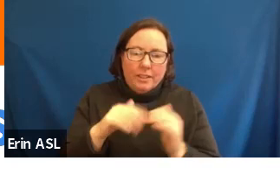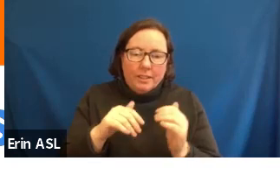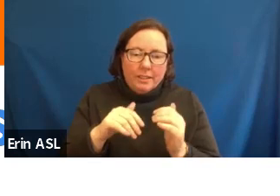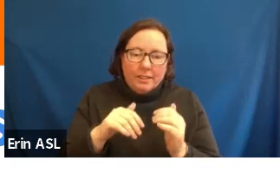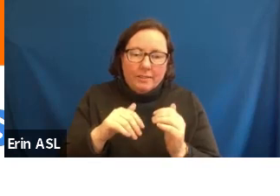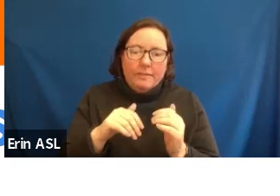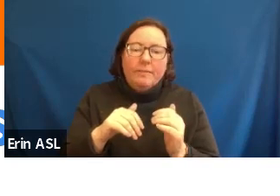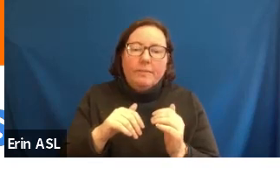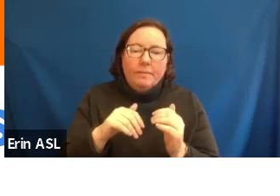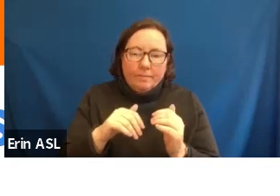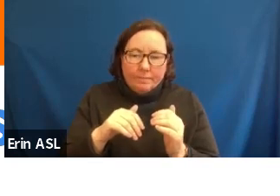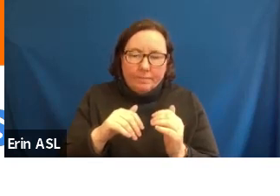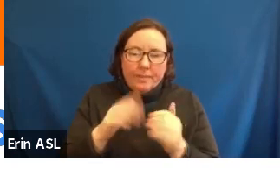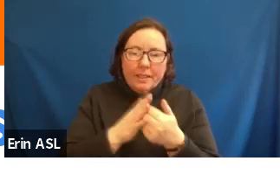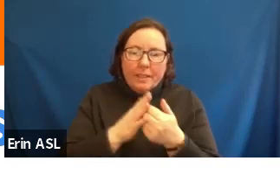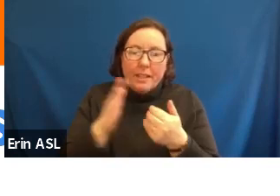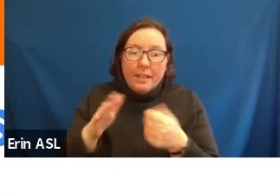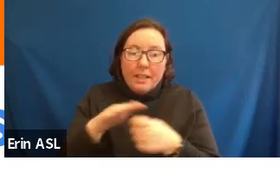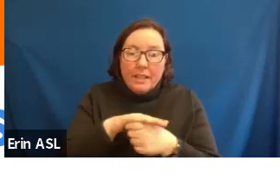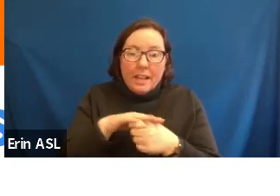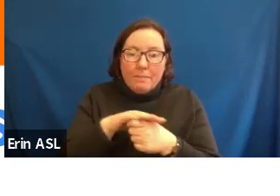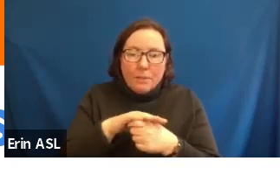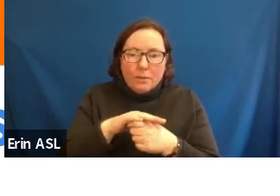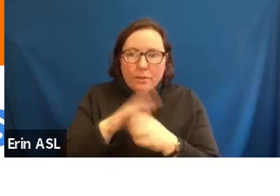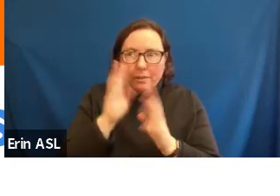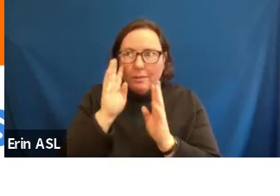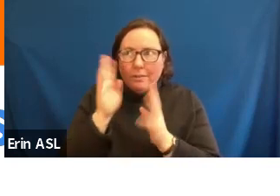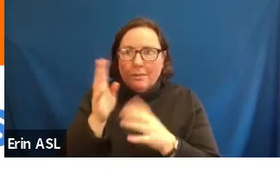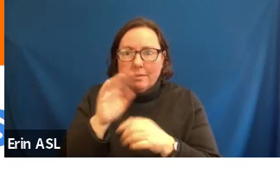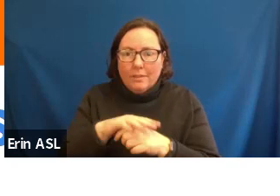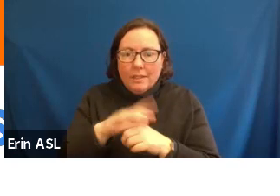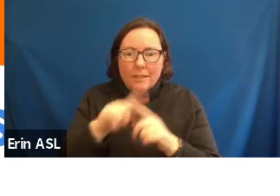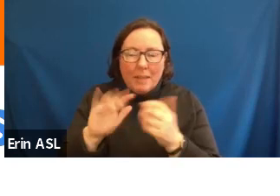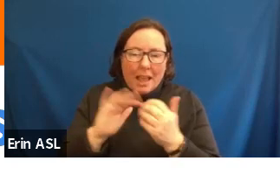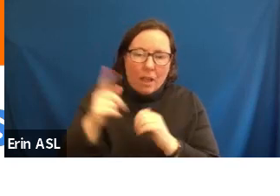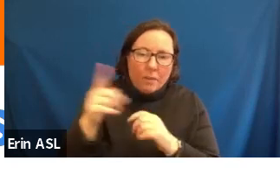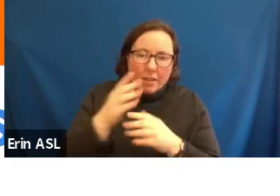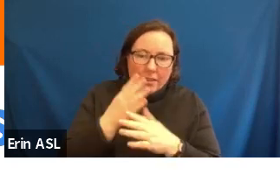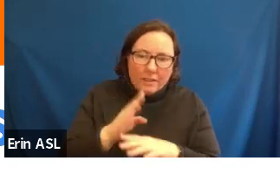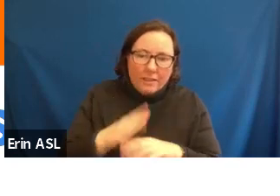you know, like your neighborhood construct, a way for them to divide up